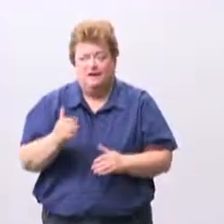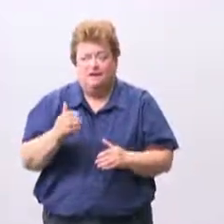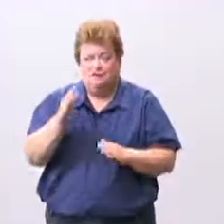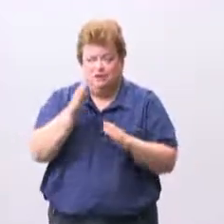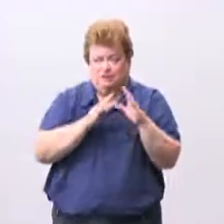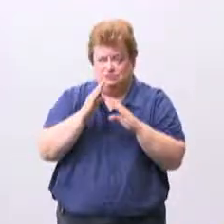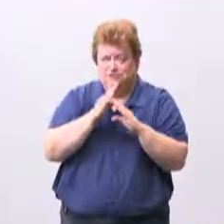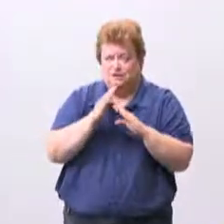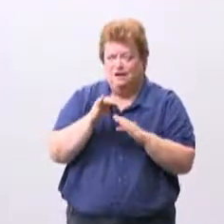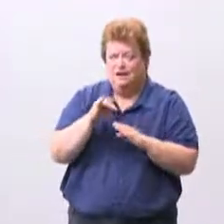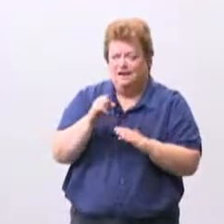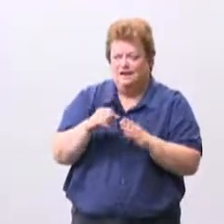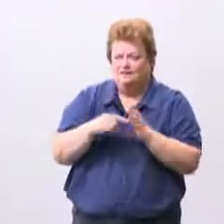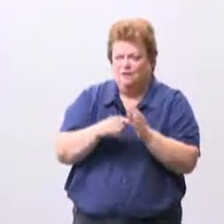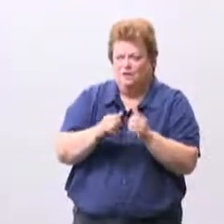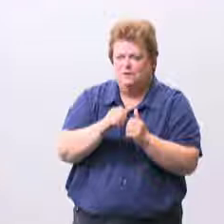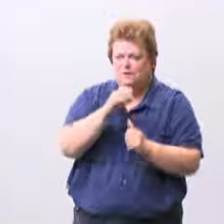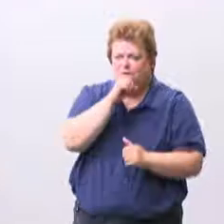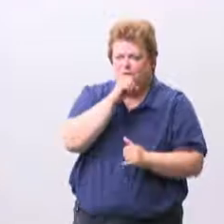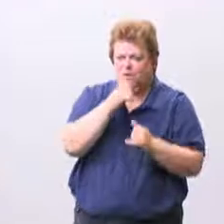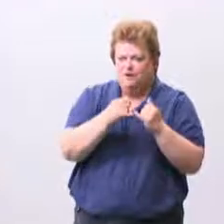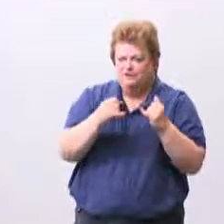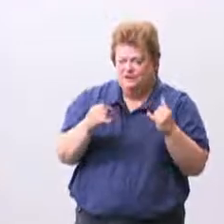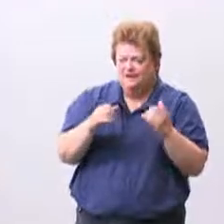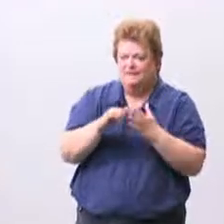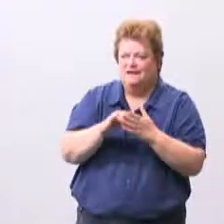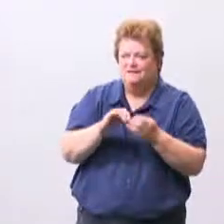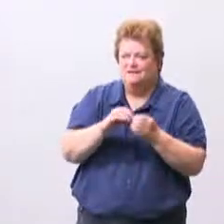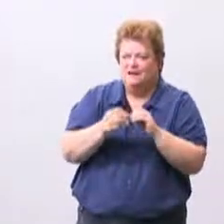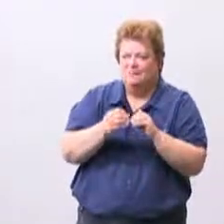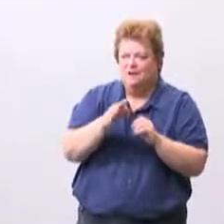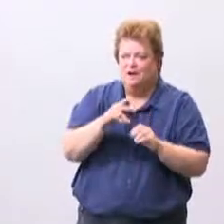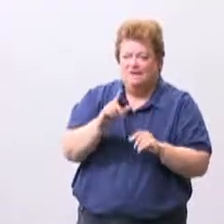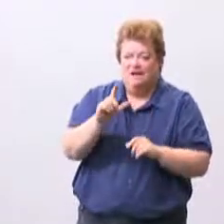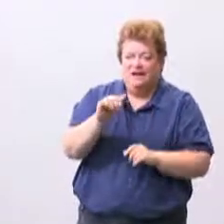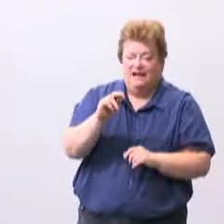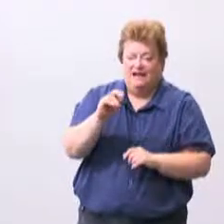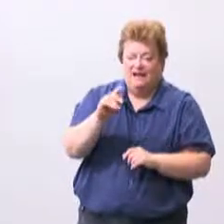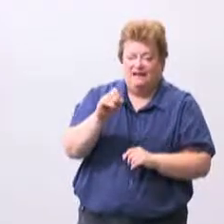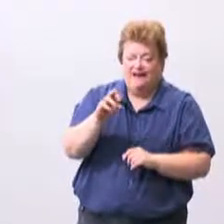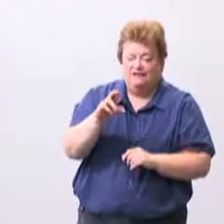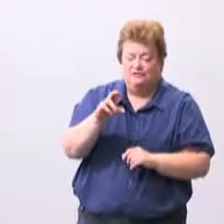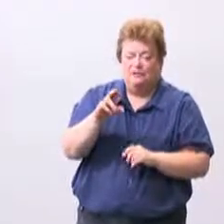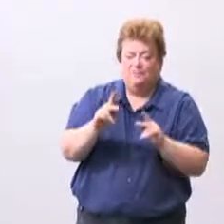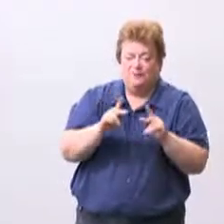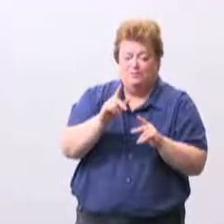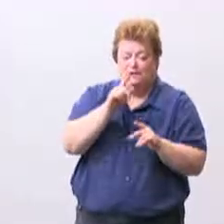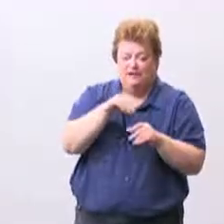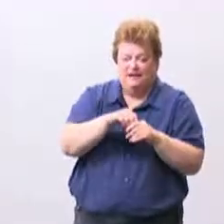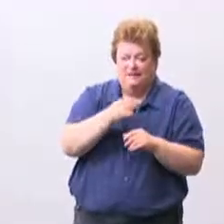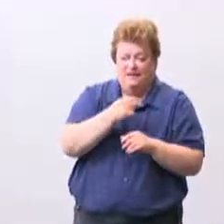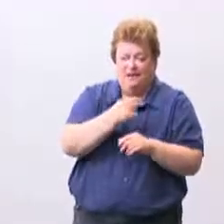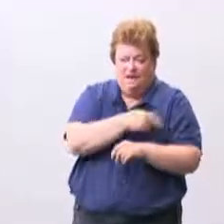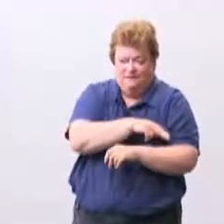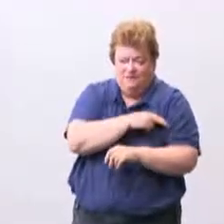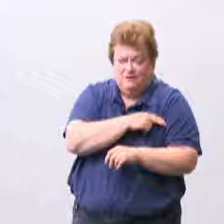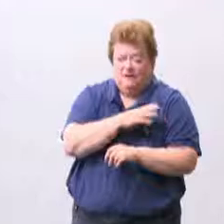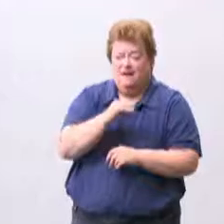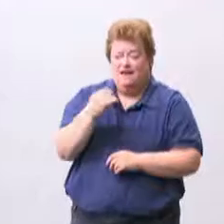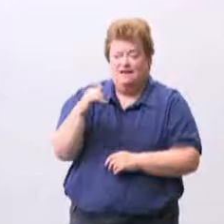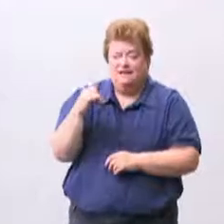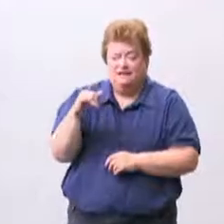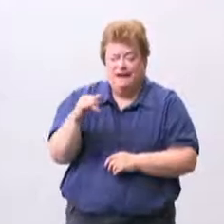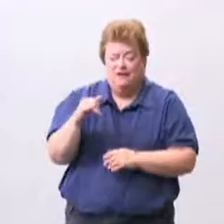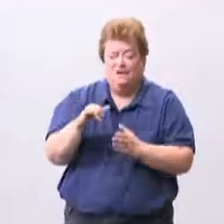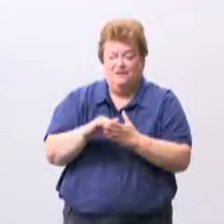by the orange line on the chart, which shows the number of Lancaster County residents who are hospitalized, and the yellow line, which shows the